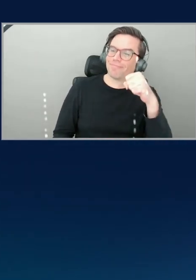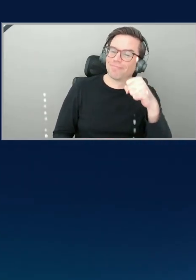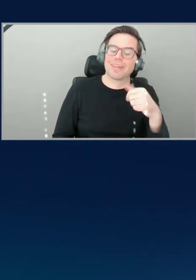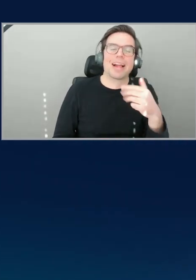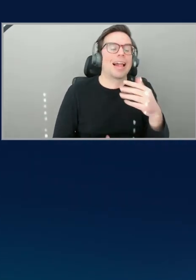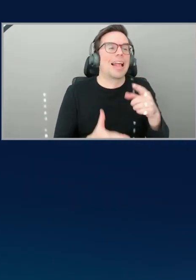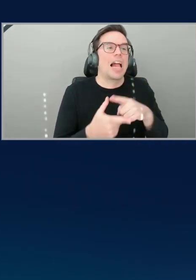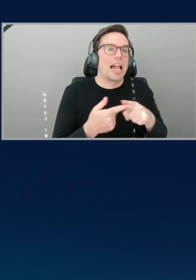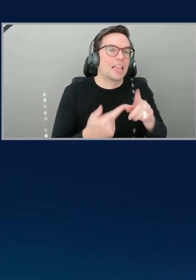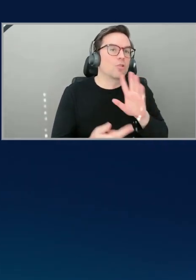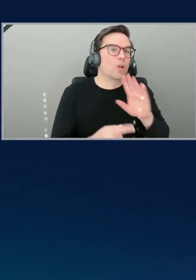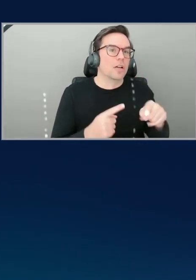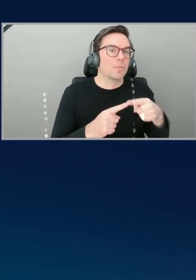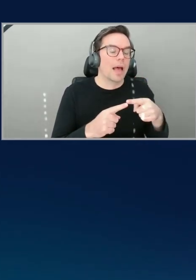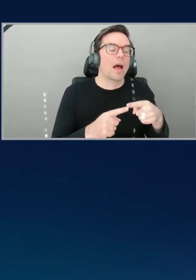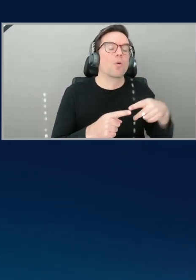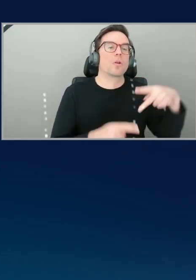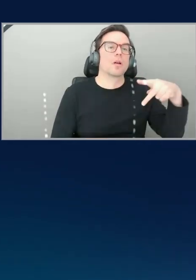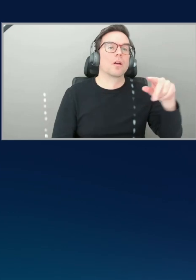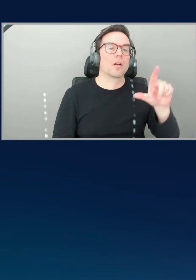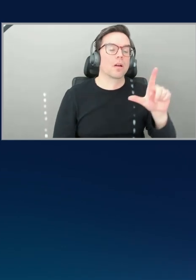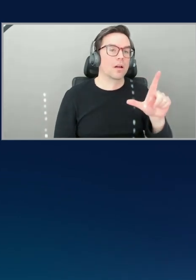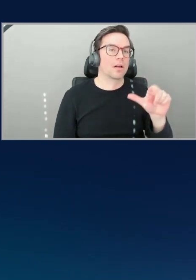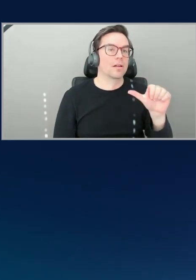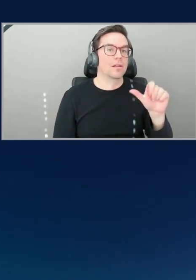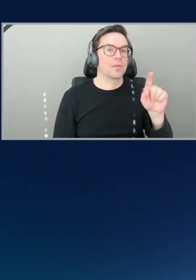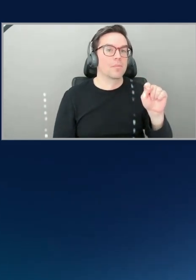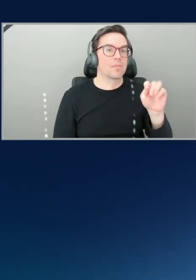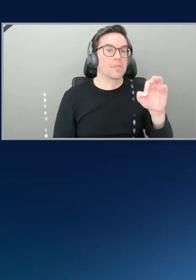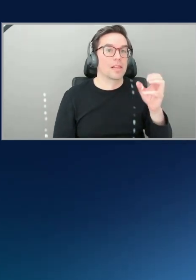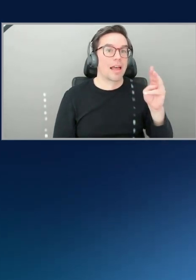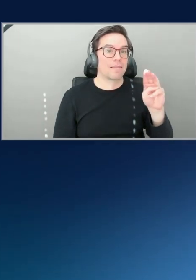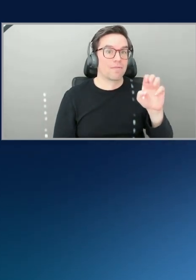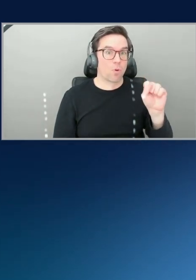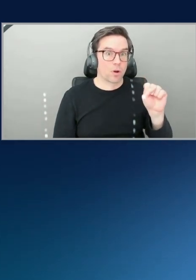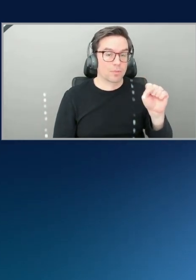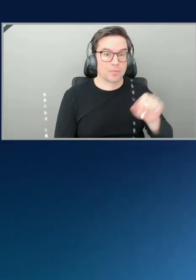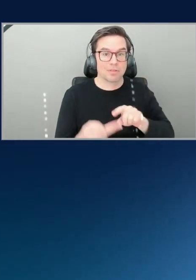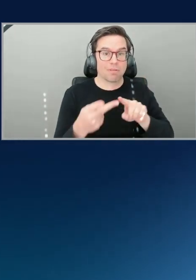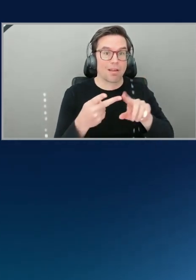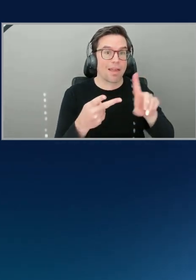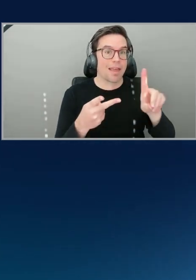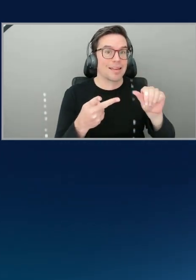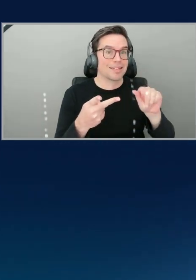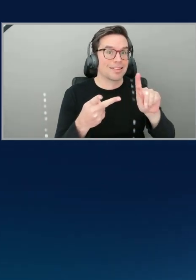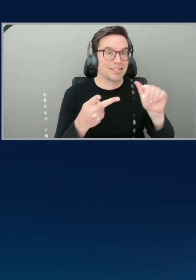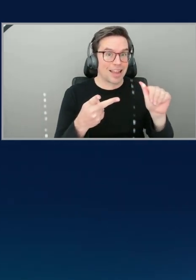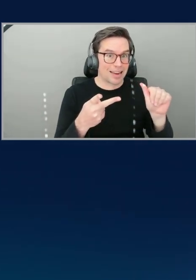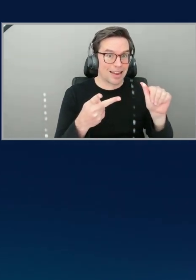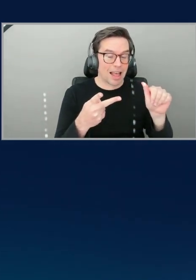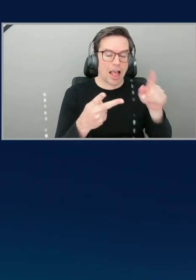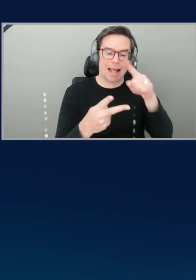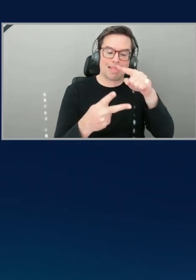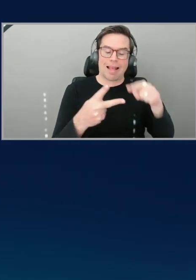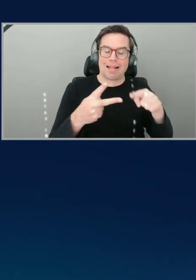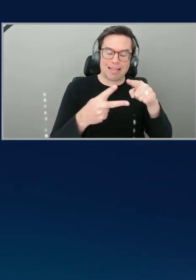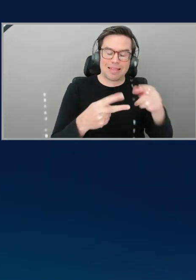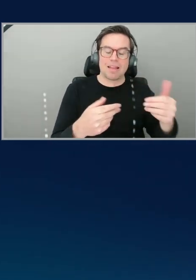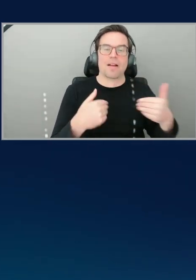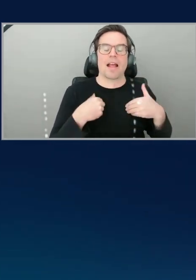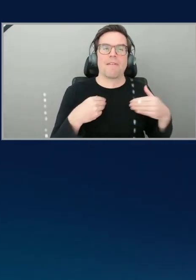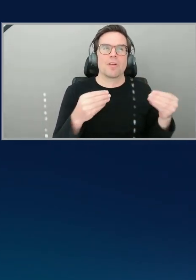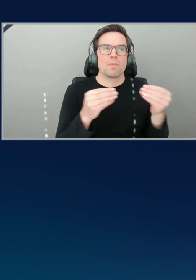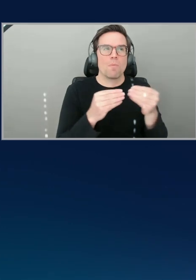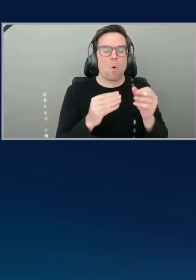And that those are getting new and different kinds of attention than we've had before. Yes.